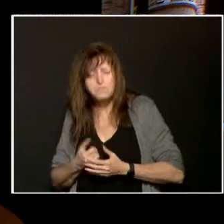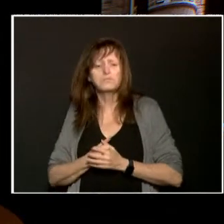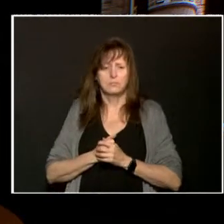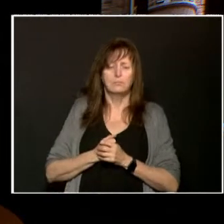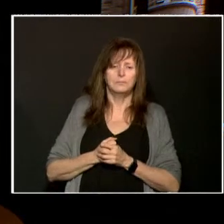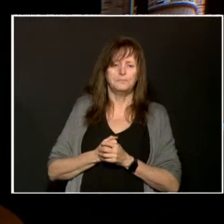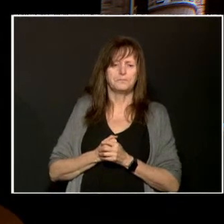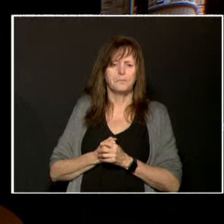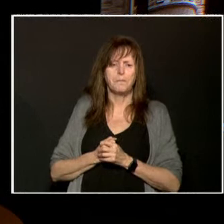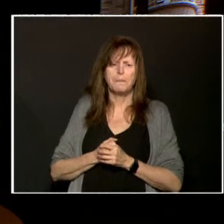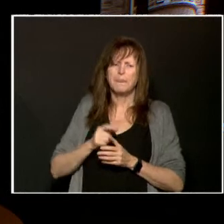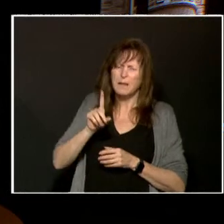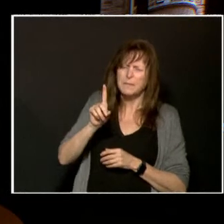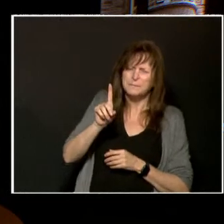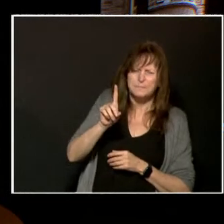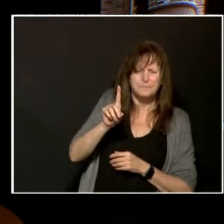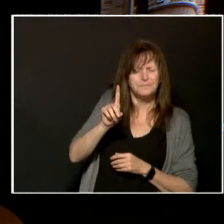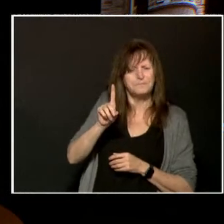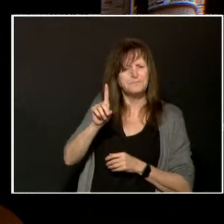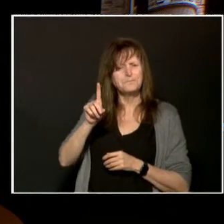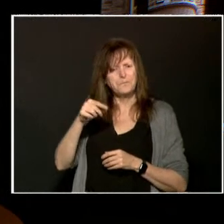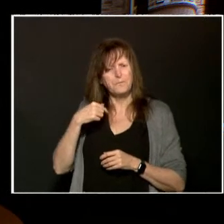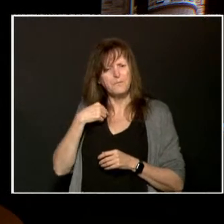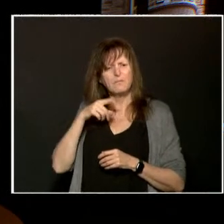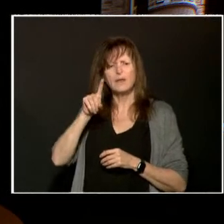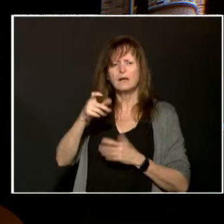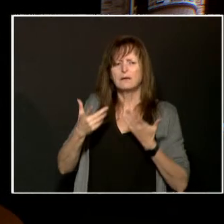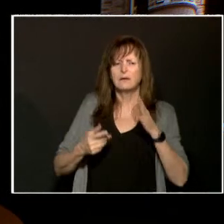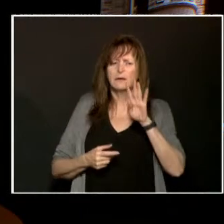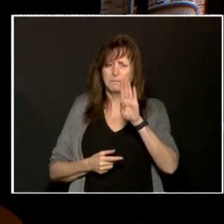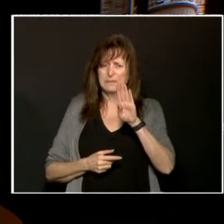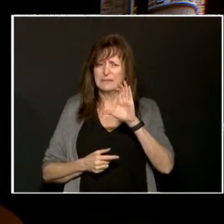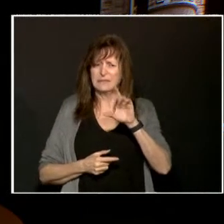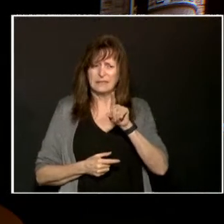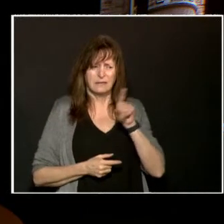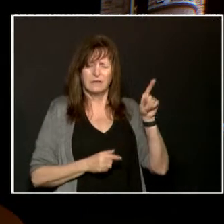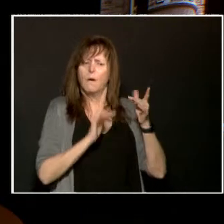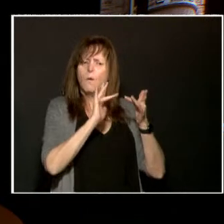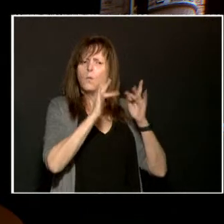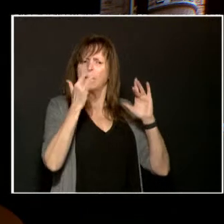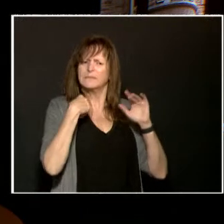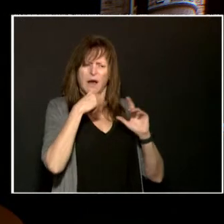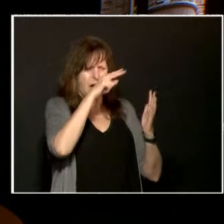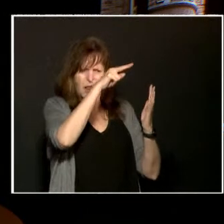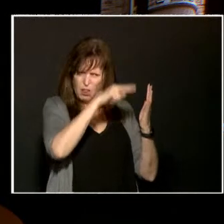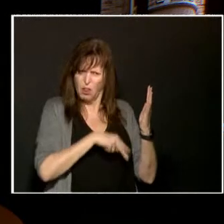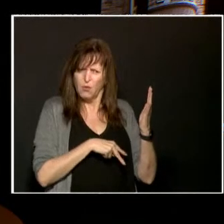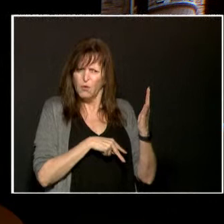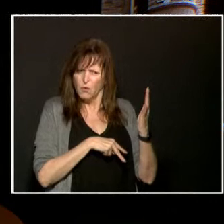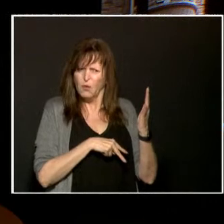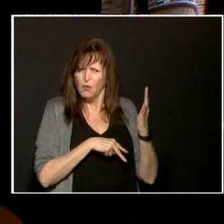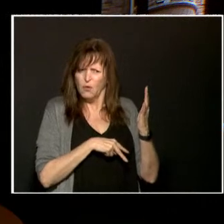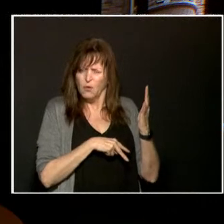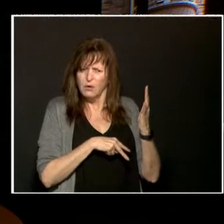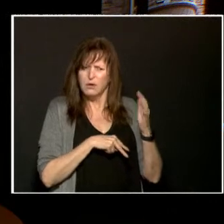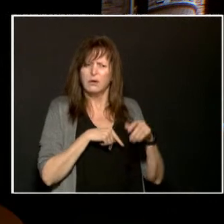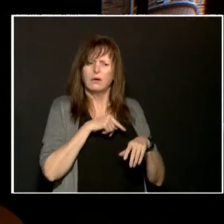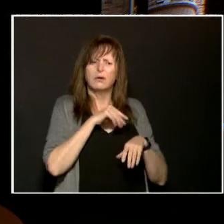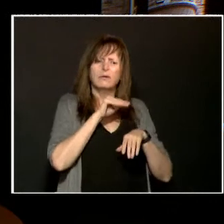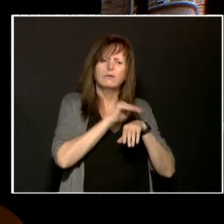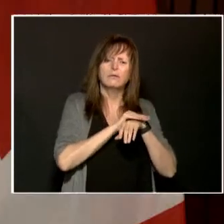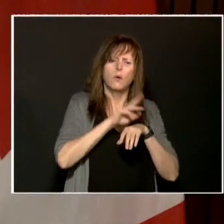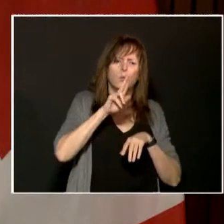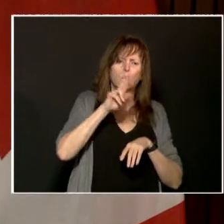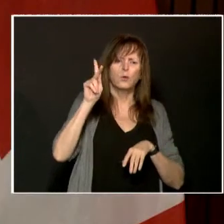I was looking at the BBC website today, and the cases of Delta there are up 63% in the